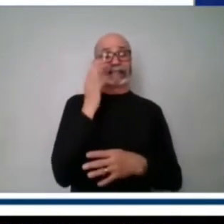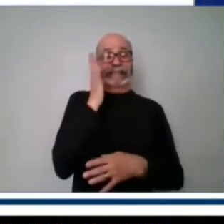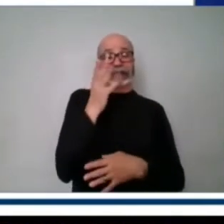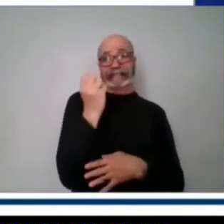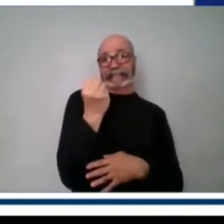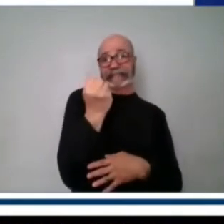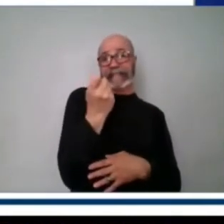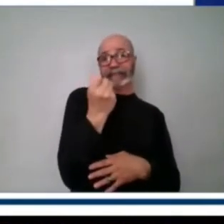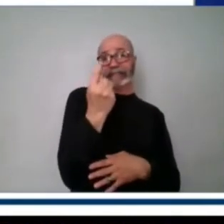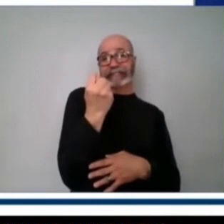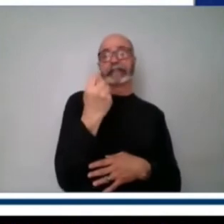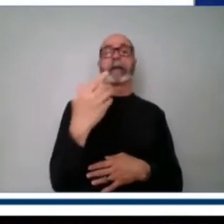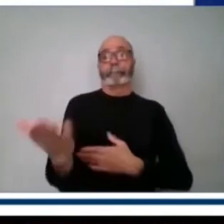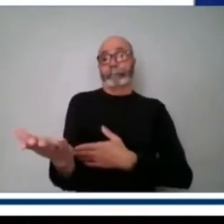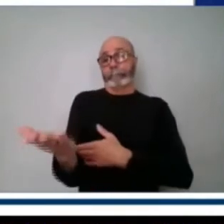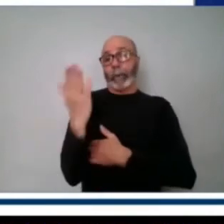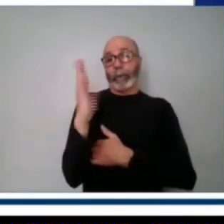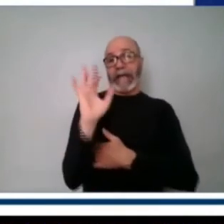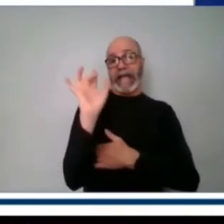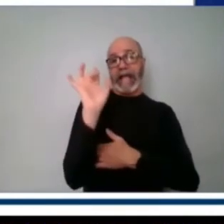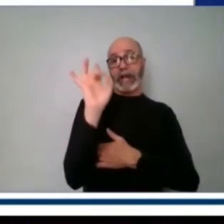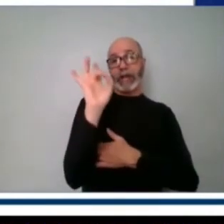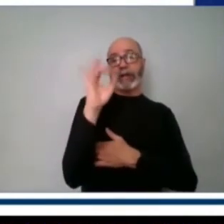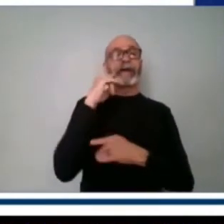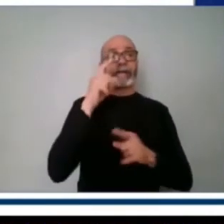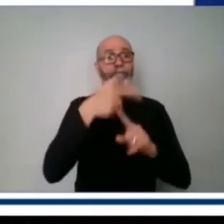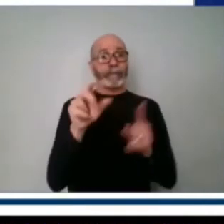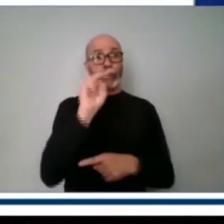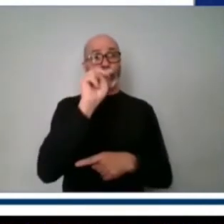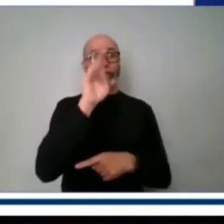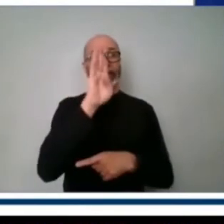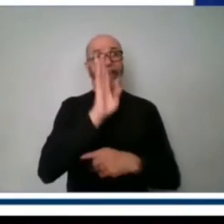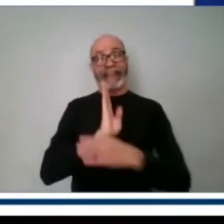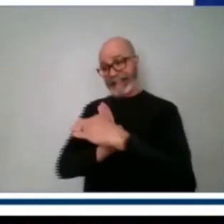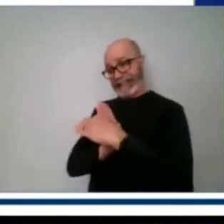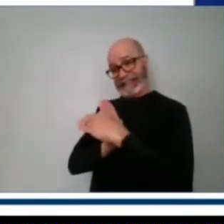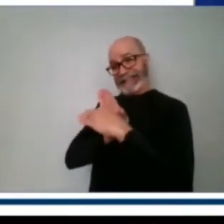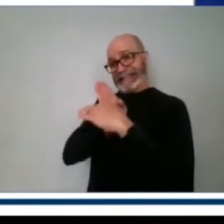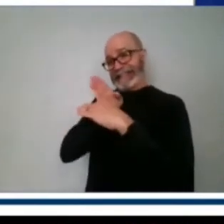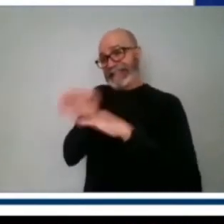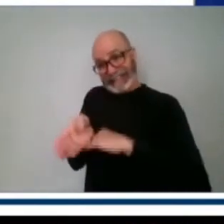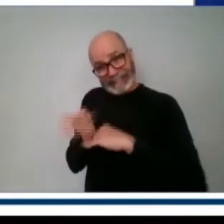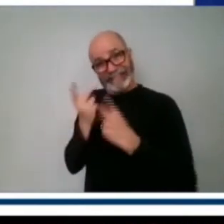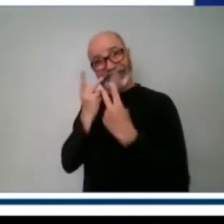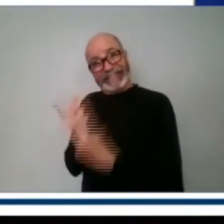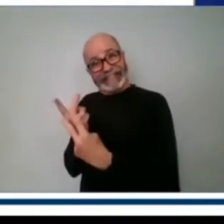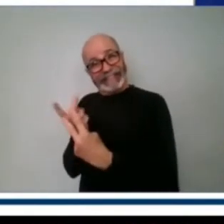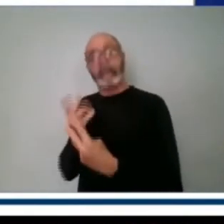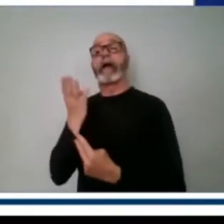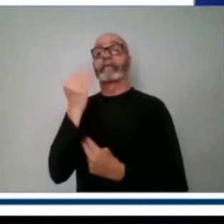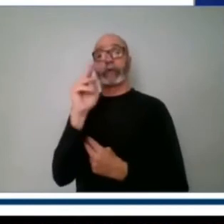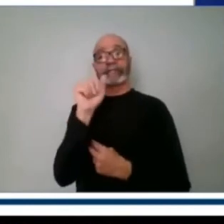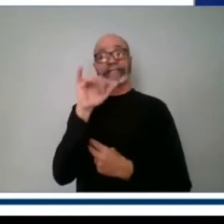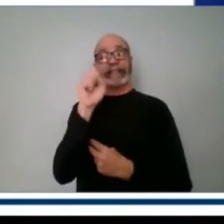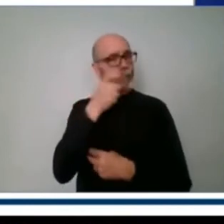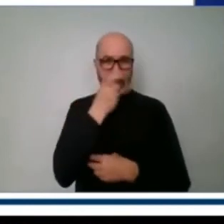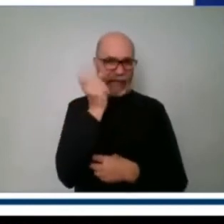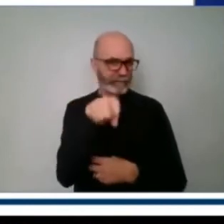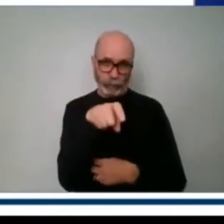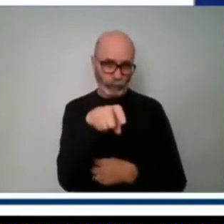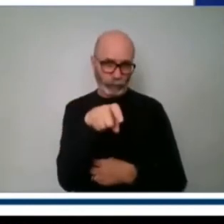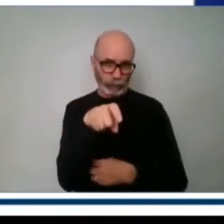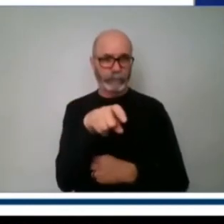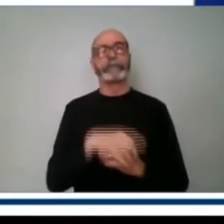have to self-isolate. And Nova Scotians who travel to New Brunswick when they return home will no longer have to